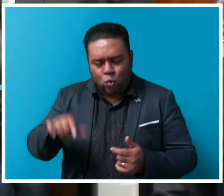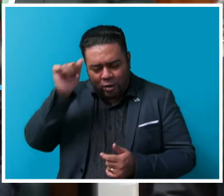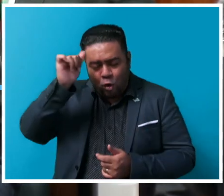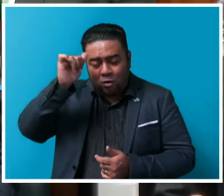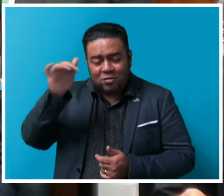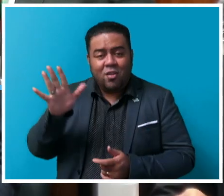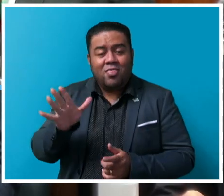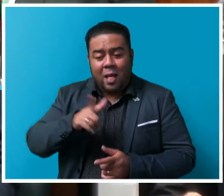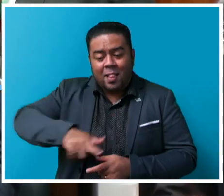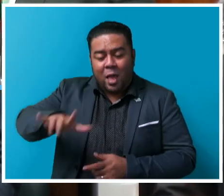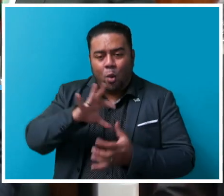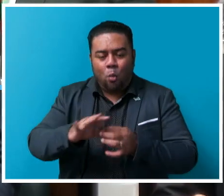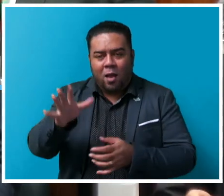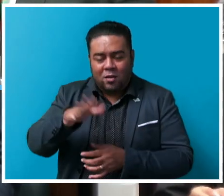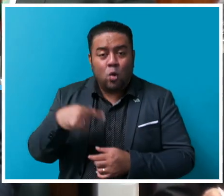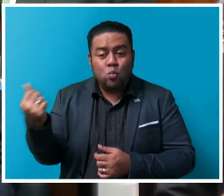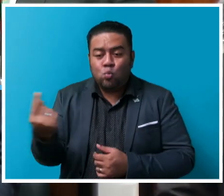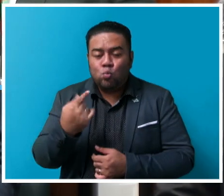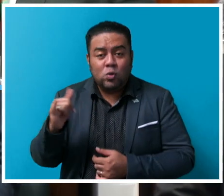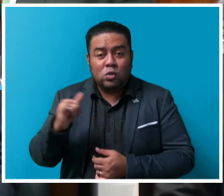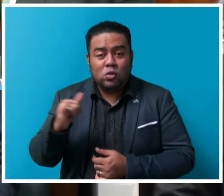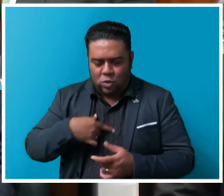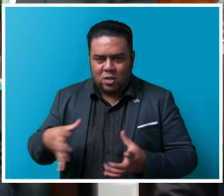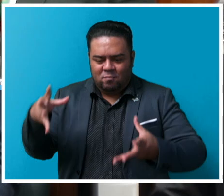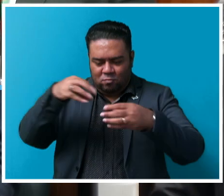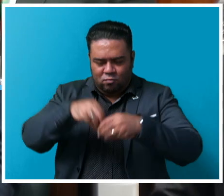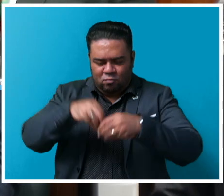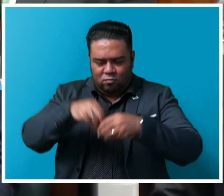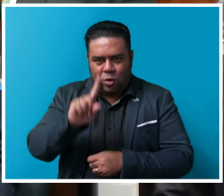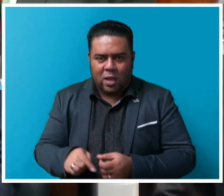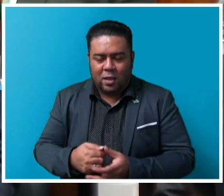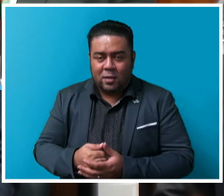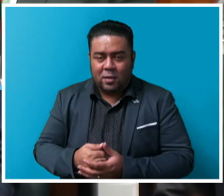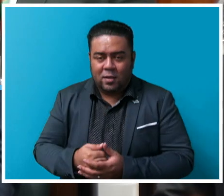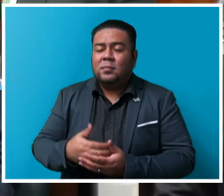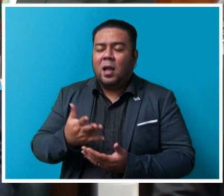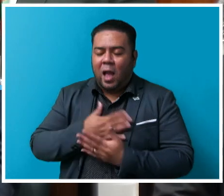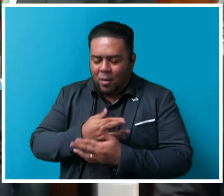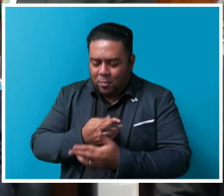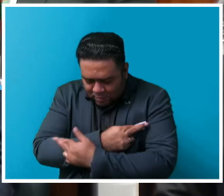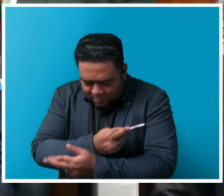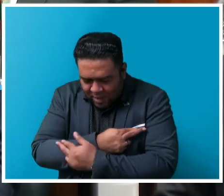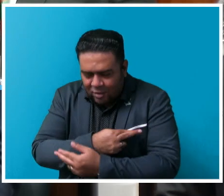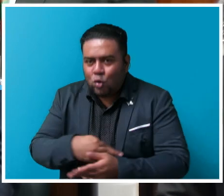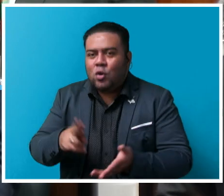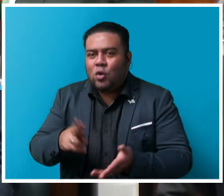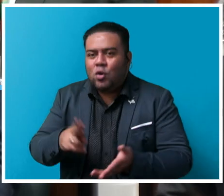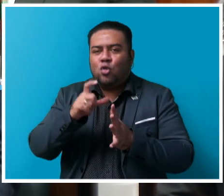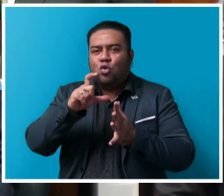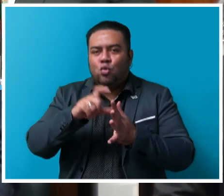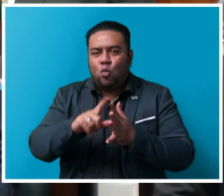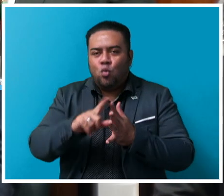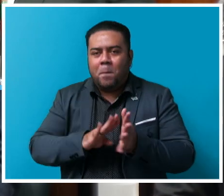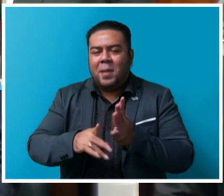landowners on the land on which we gather today. Sa waturang sa katiko, kinandunumay buwasa ka na nganturang na